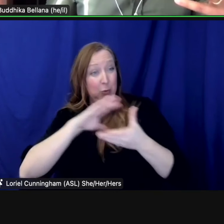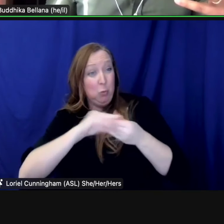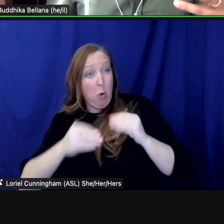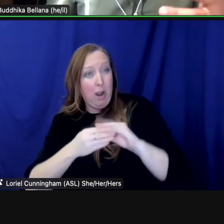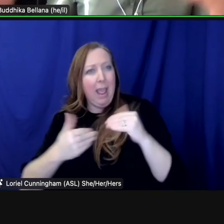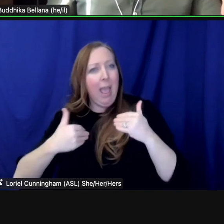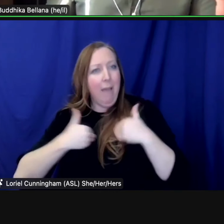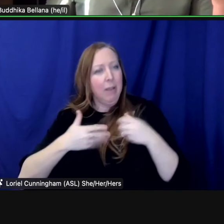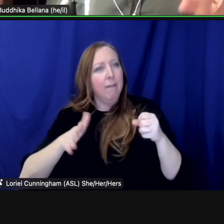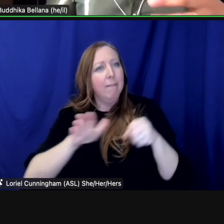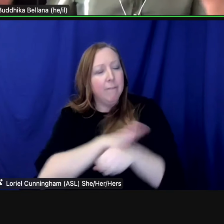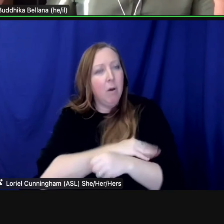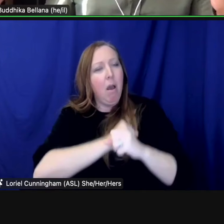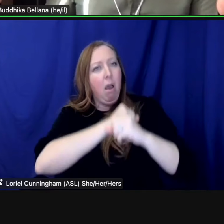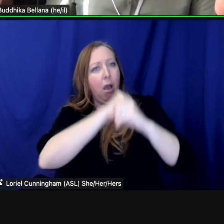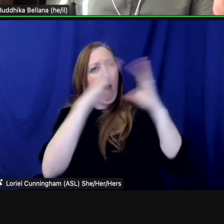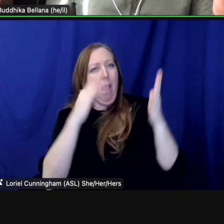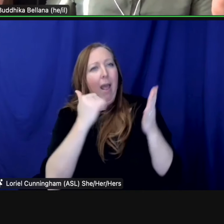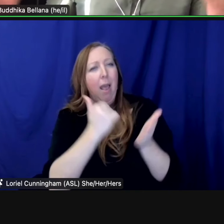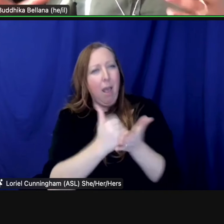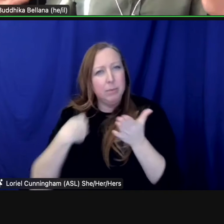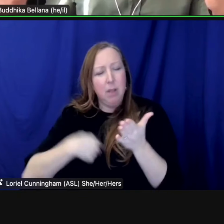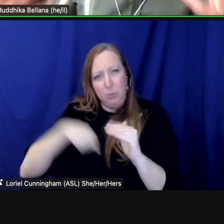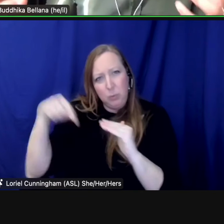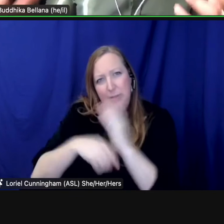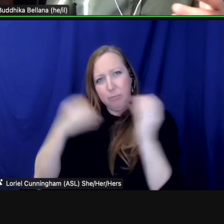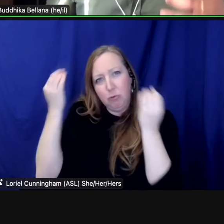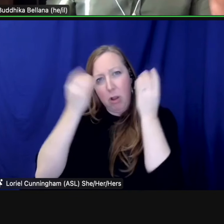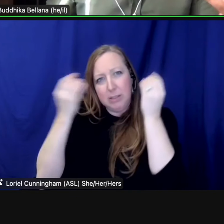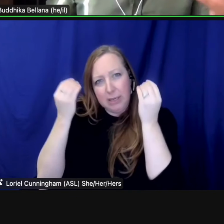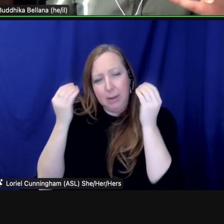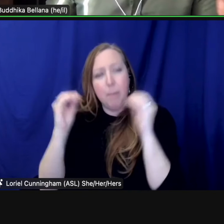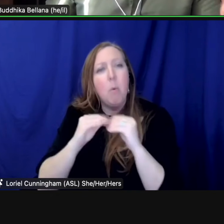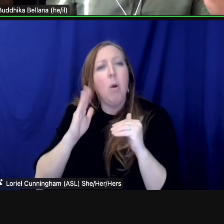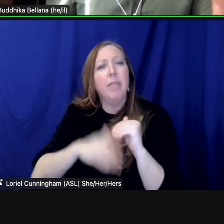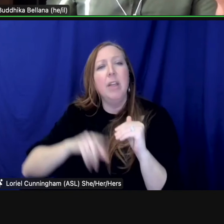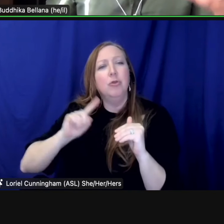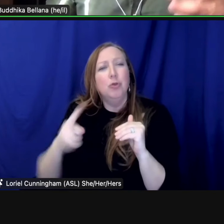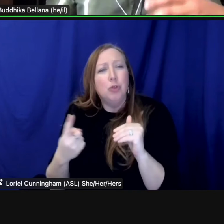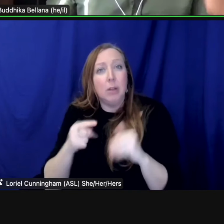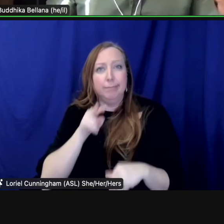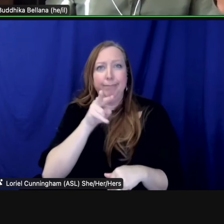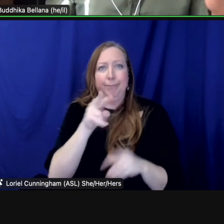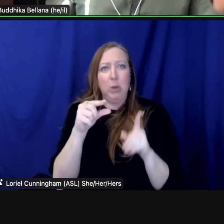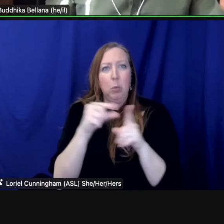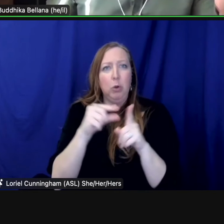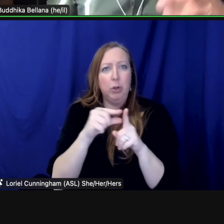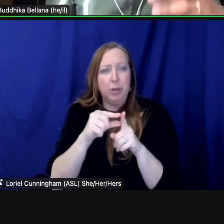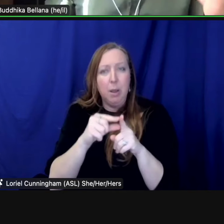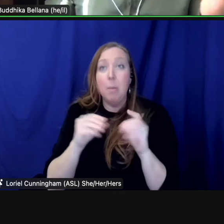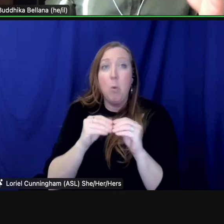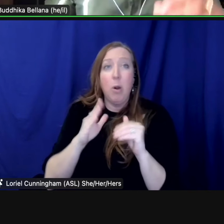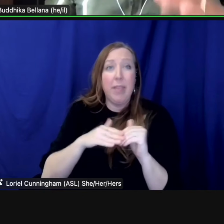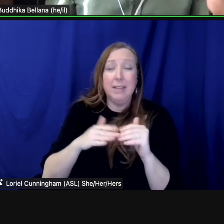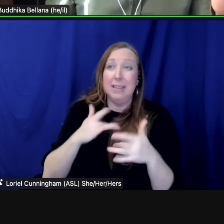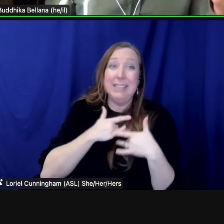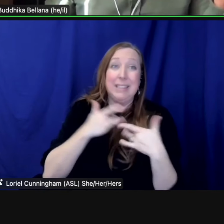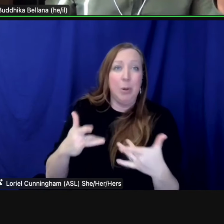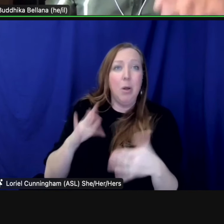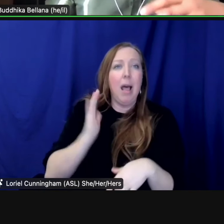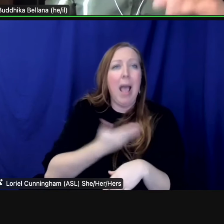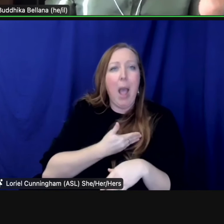of the stimulus, more so than the typical manipulations that we use in the levels of processing framework, for example, attending to whether it's